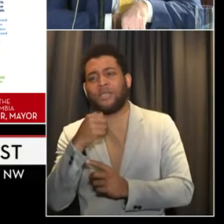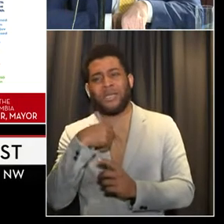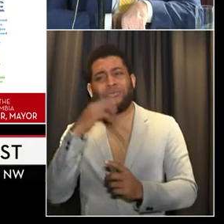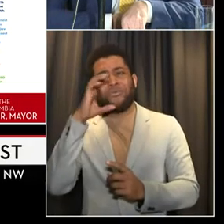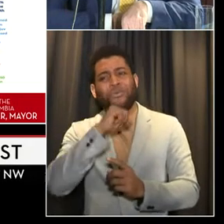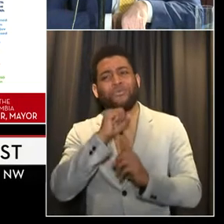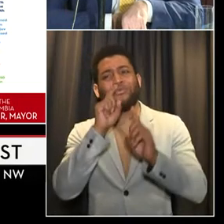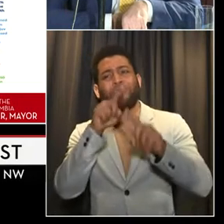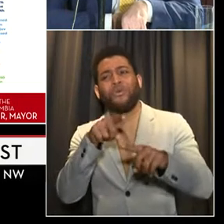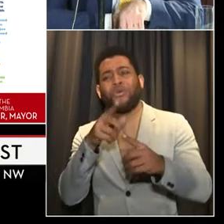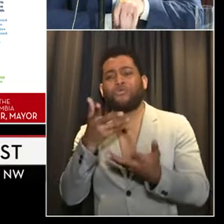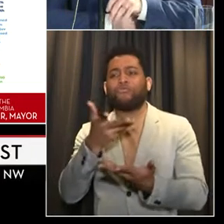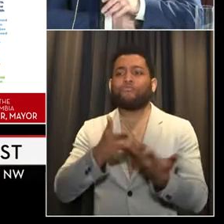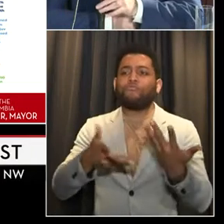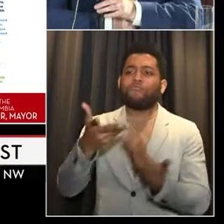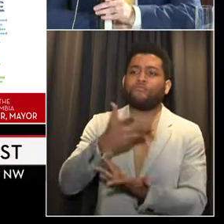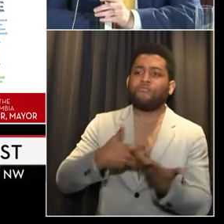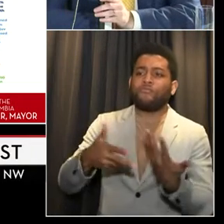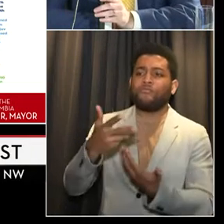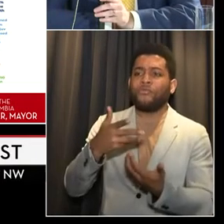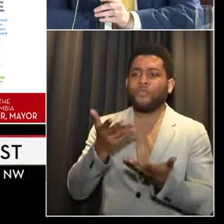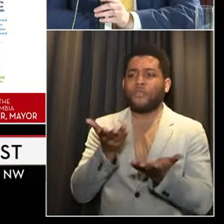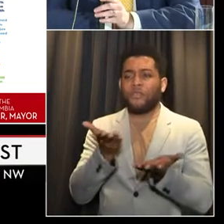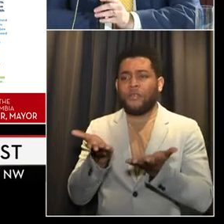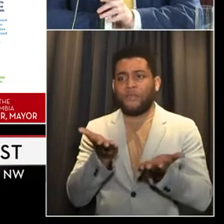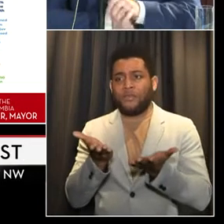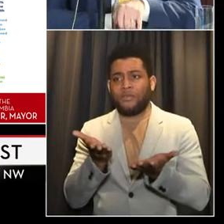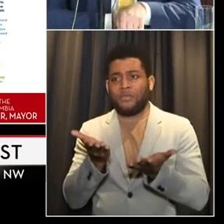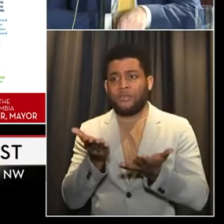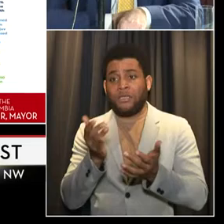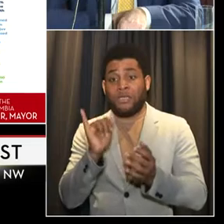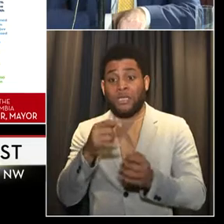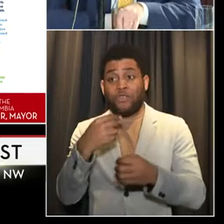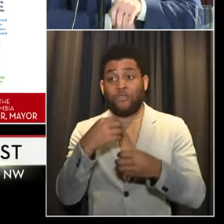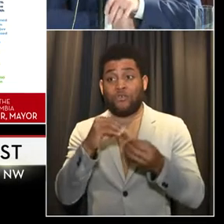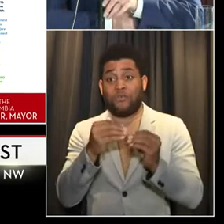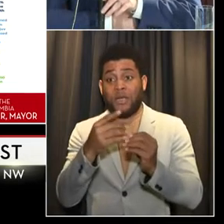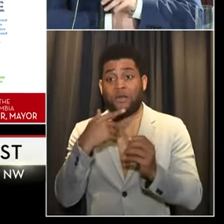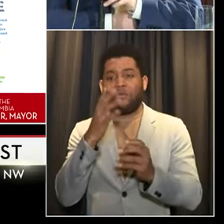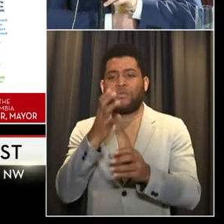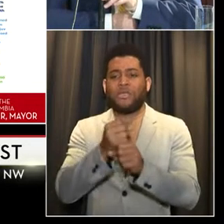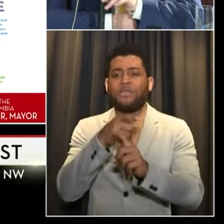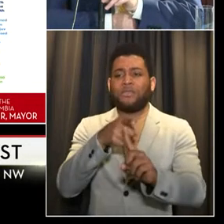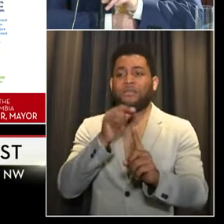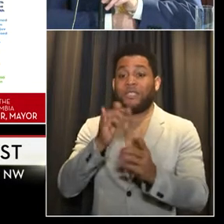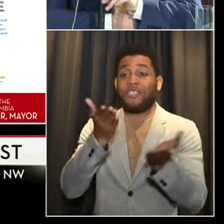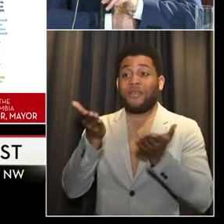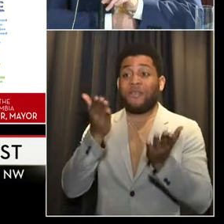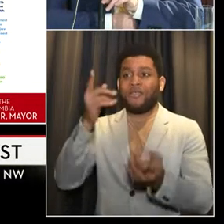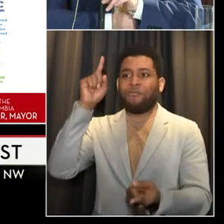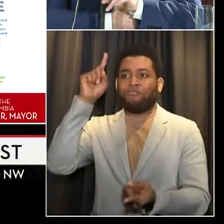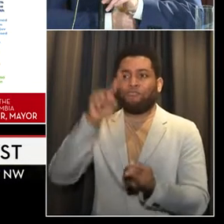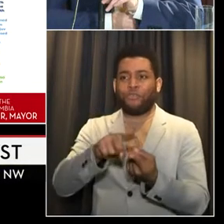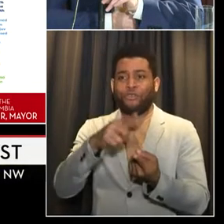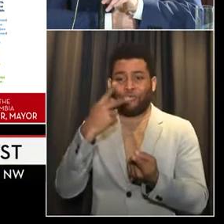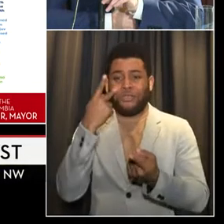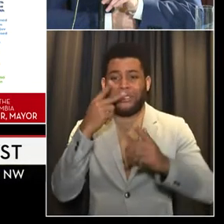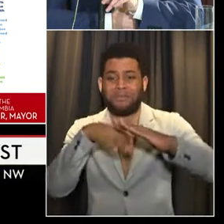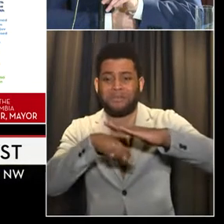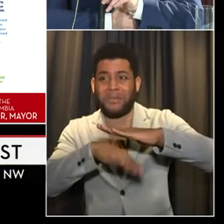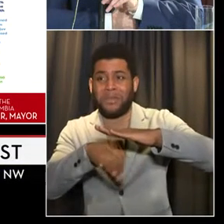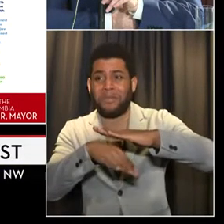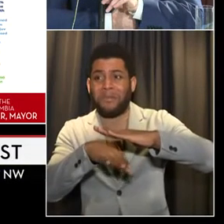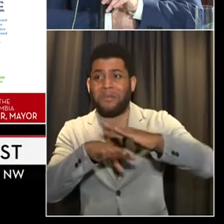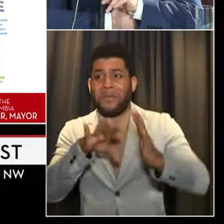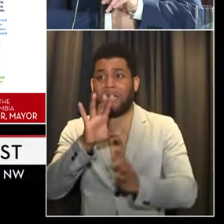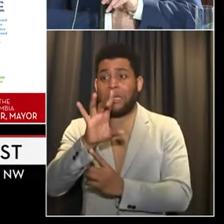and their numbers also seen a decrease. That's the one right below the very bottom. So we went from 850